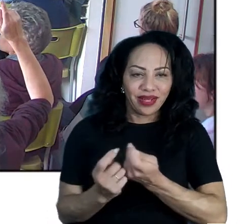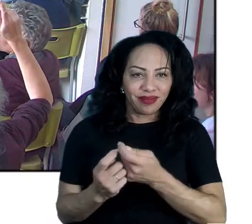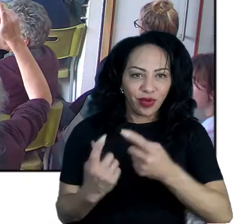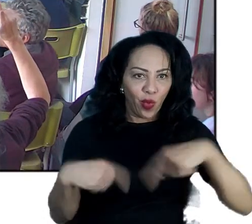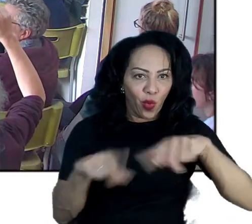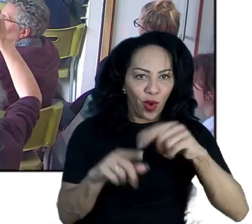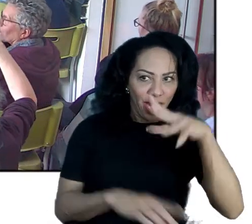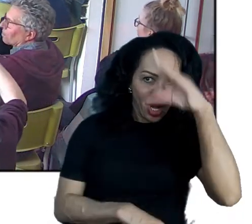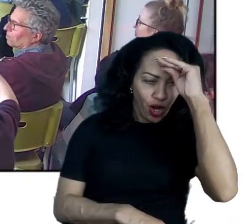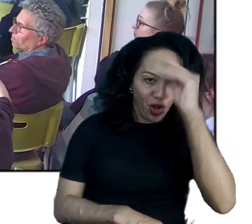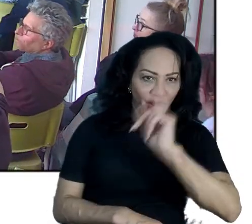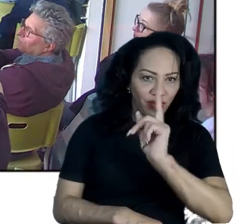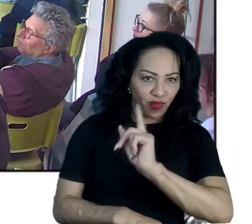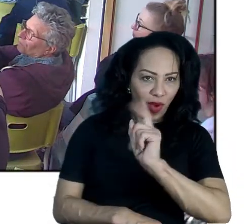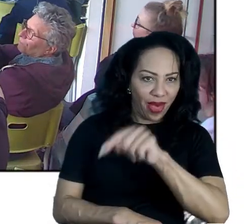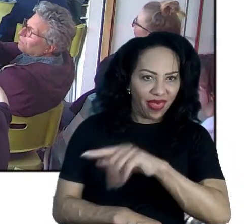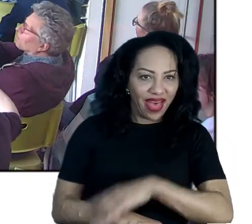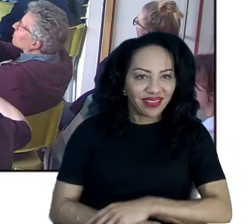Yeah. Michael.